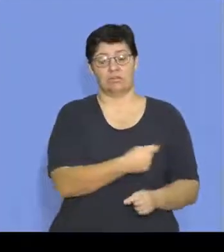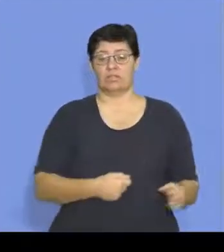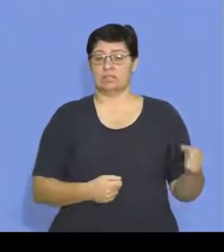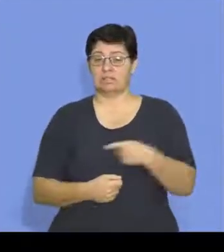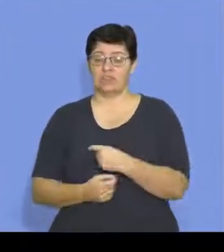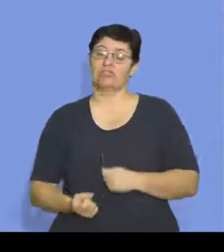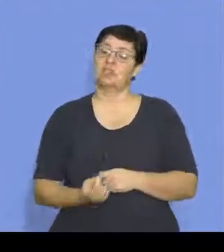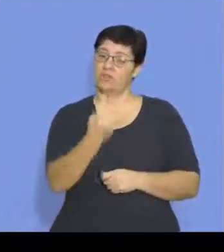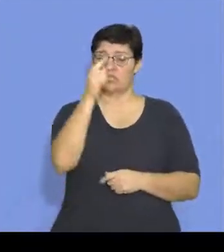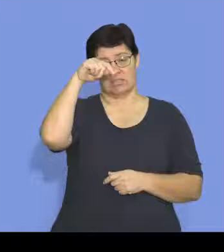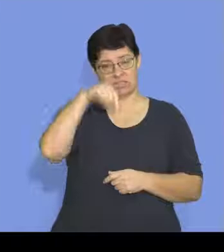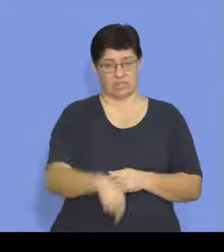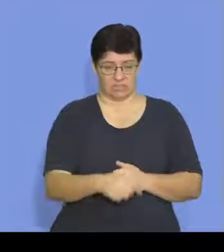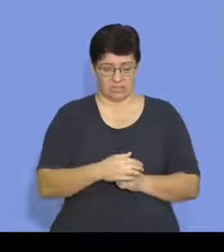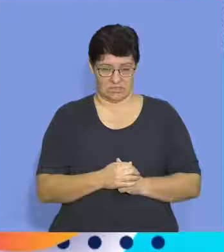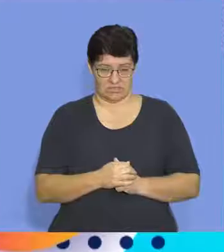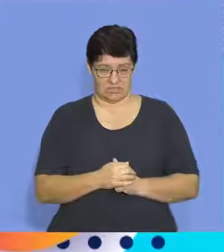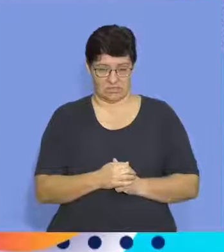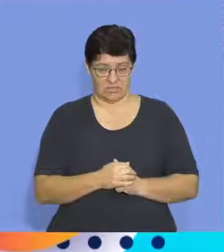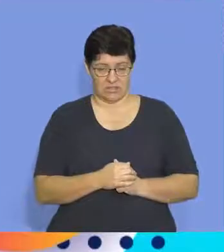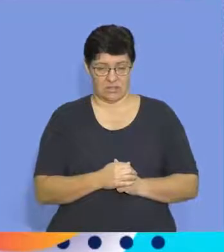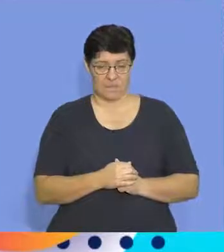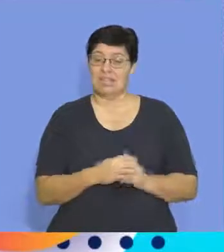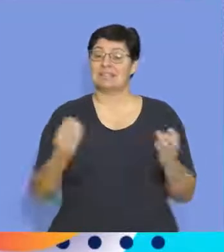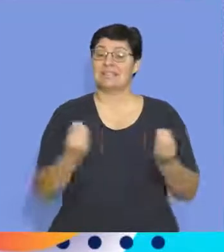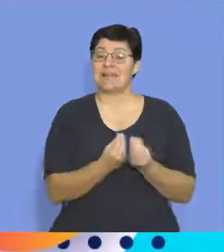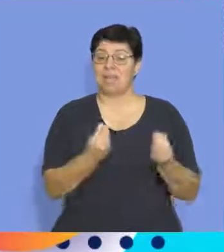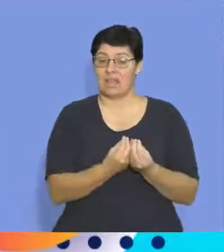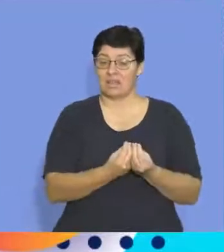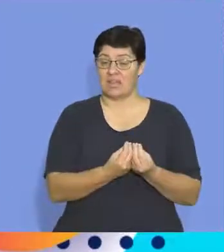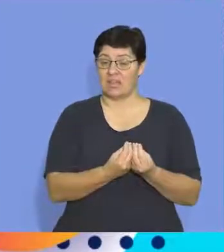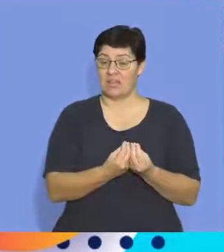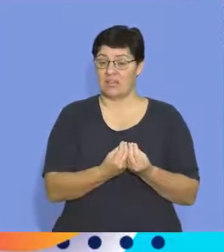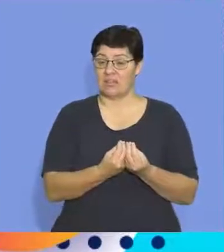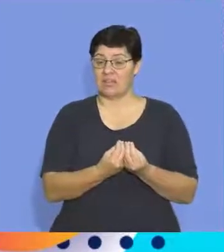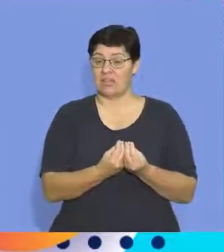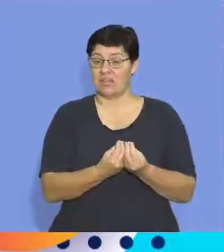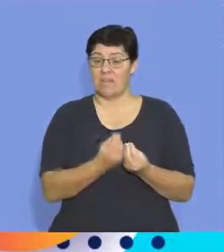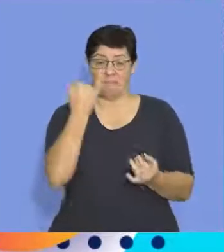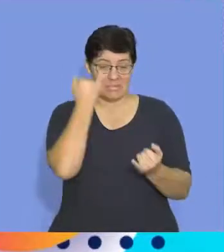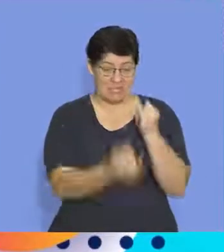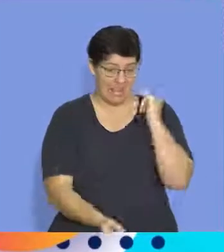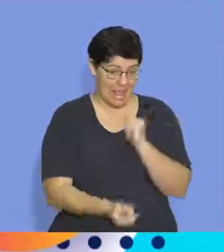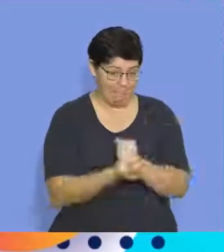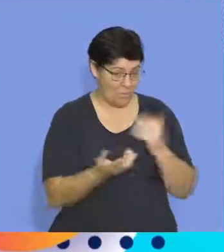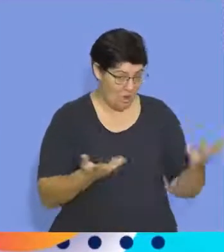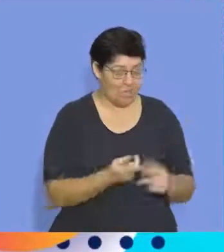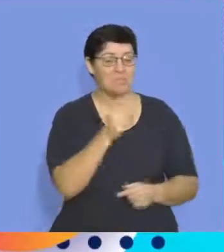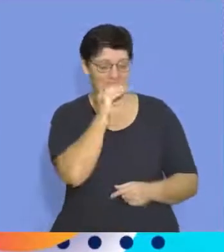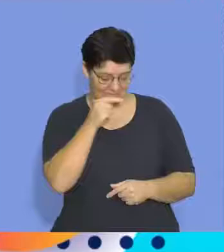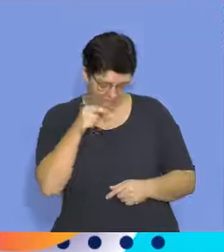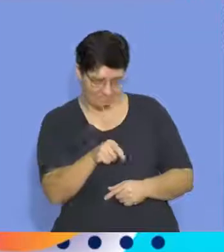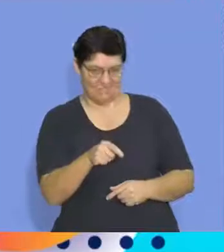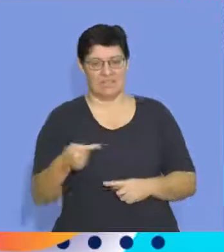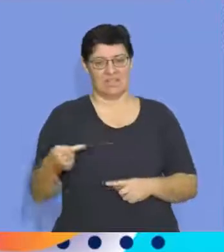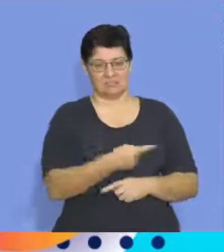Direction, direction, direction, direction. If there's something that's going to make you make a mistake, it's going to be direction. So we've got to